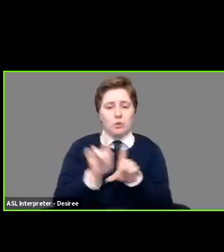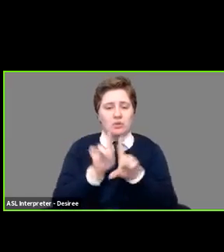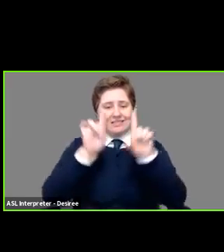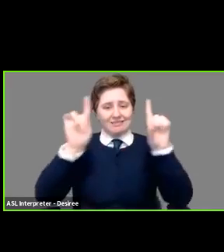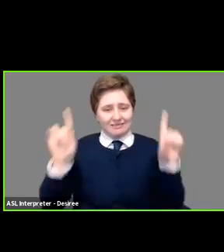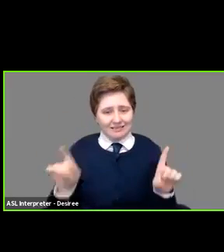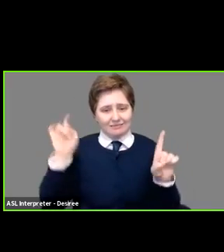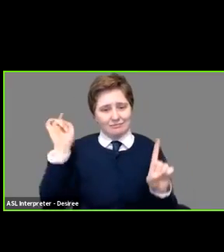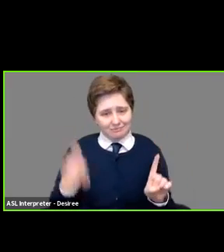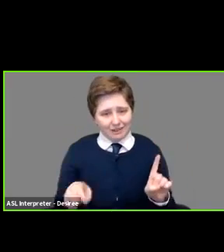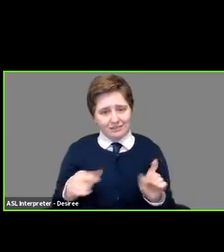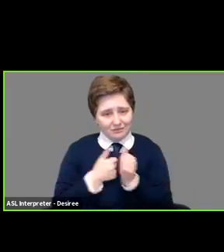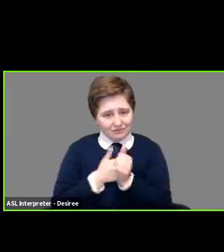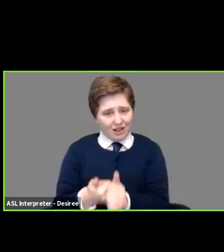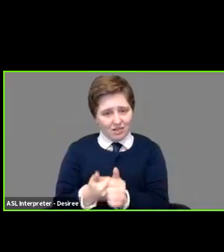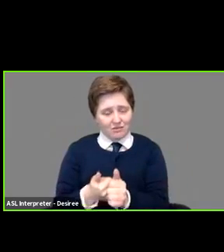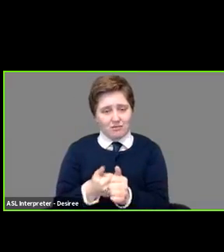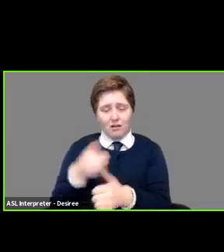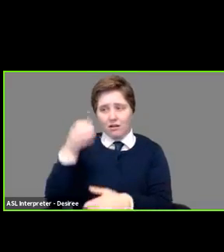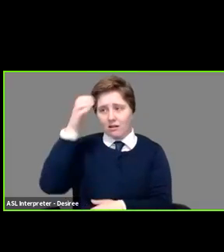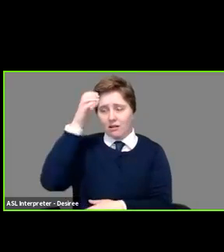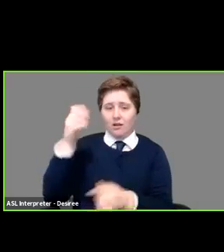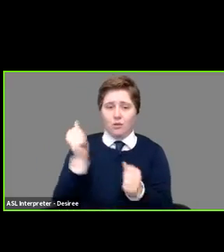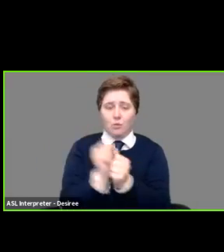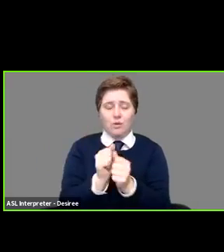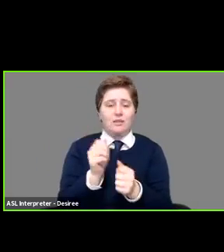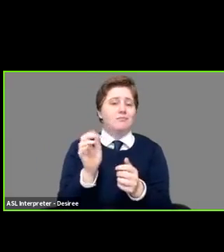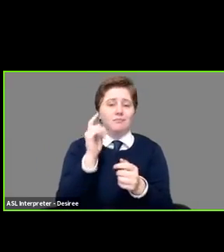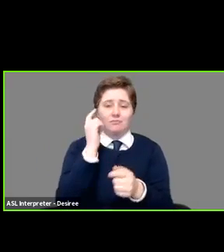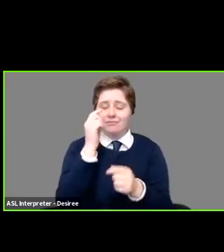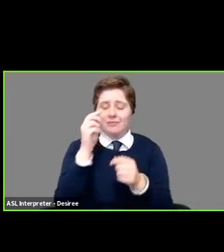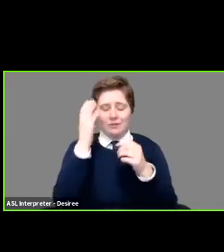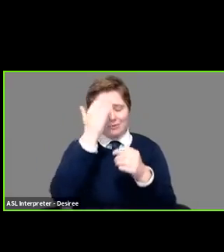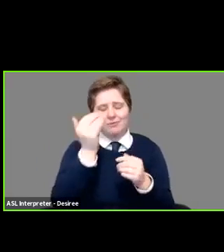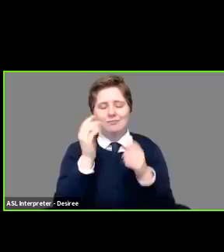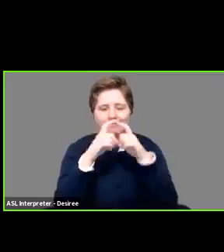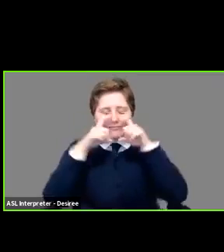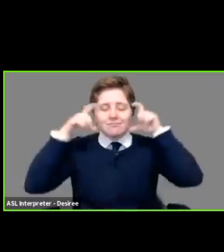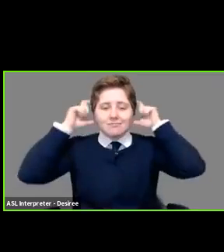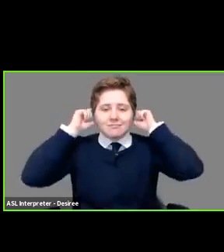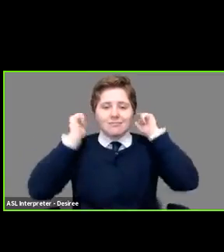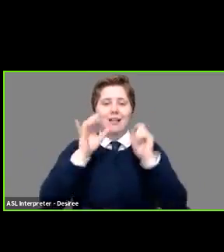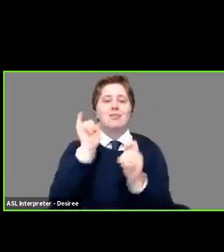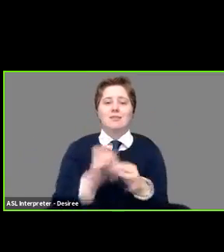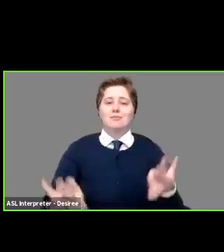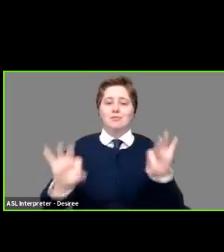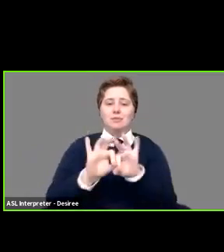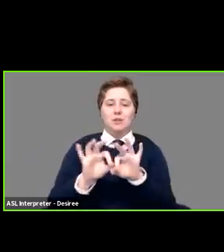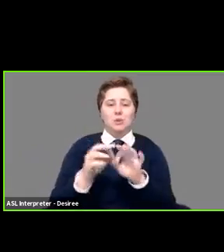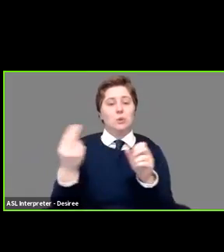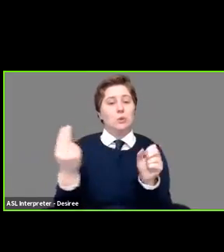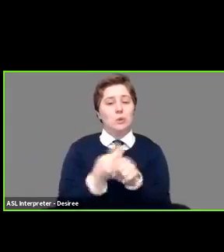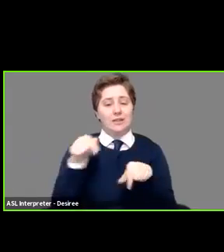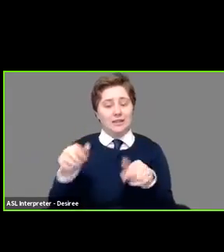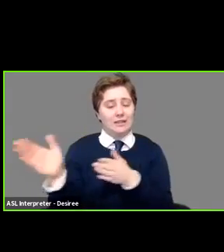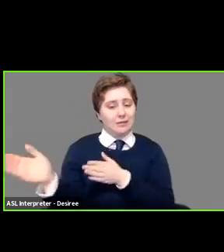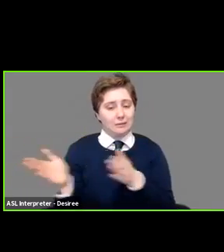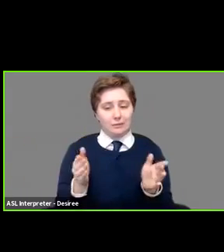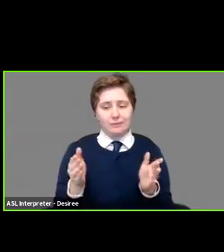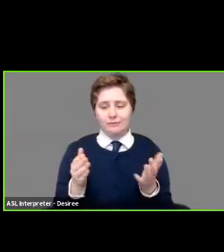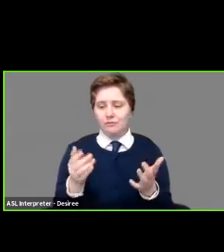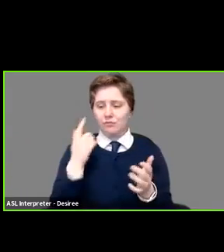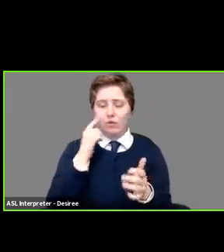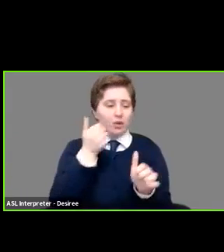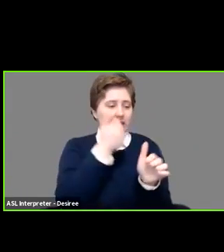issues, the concept of wearing a face covering, and again, utilizing this plan for each one of our